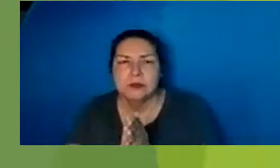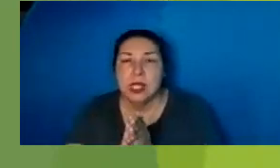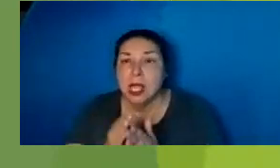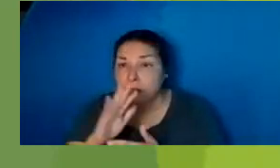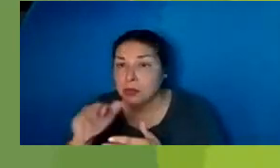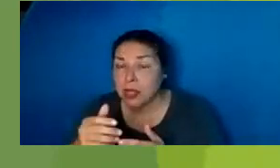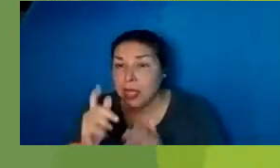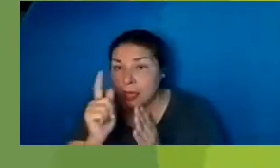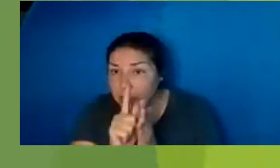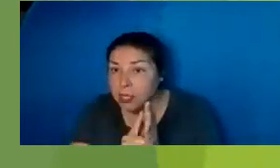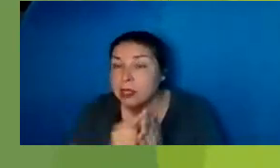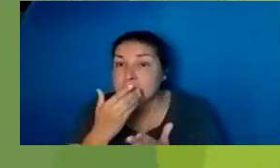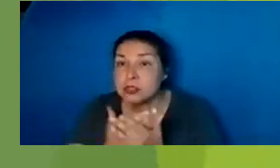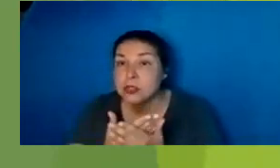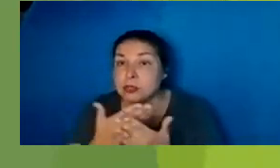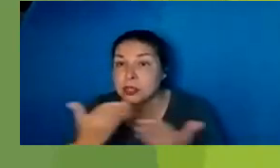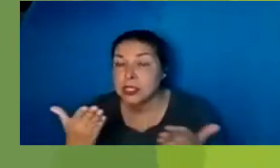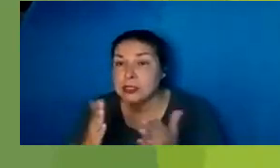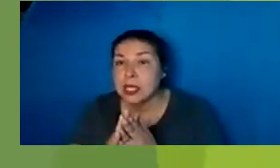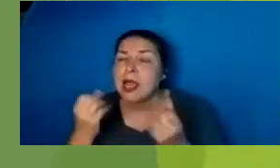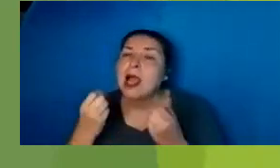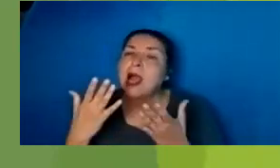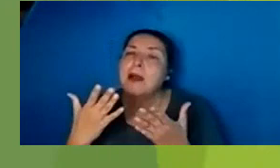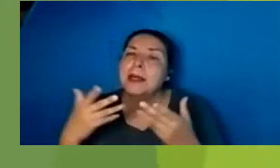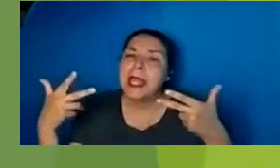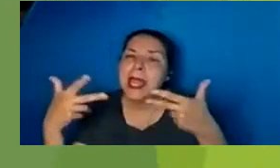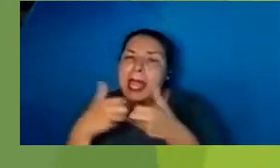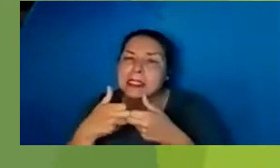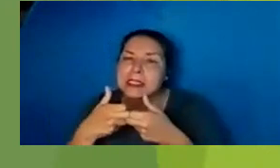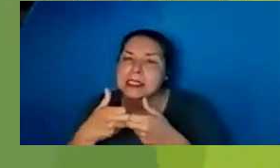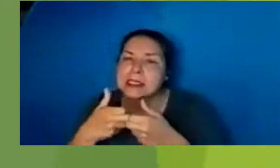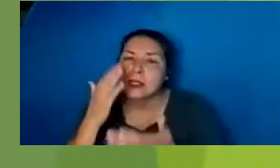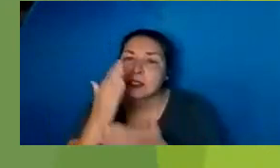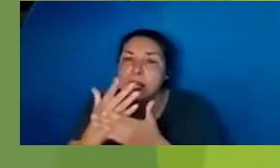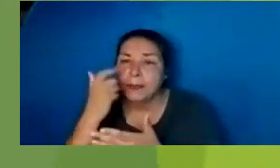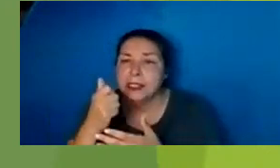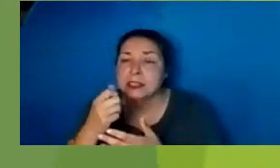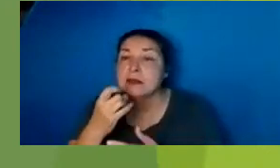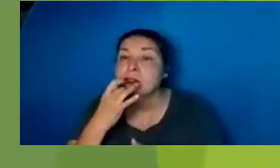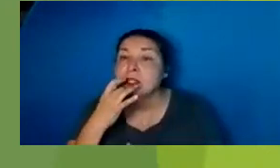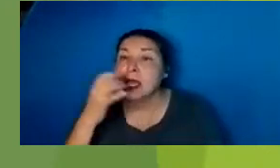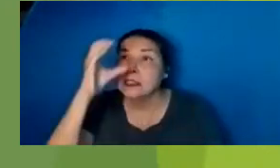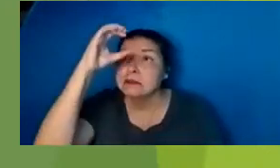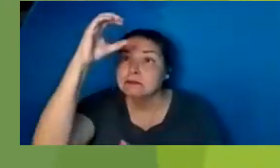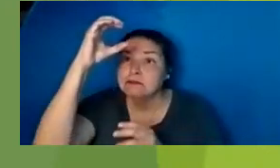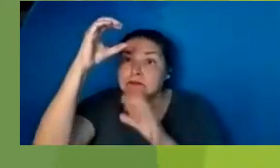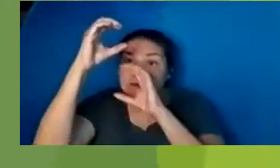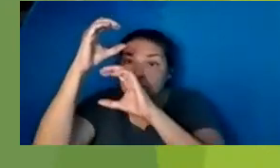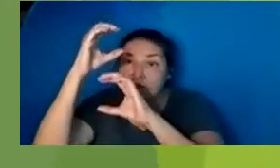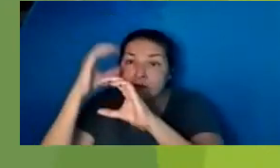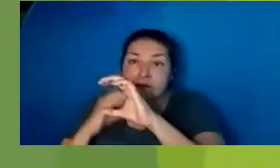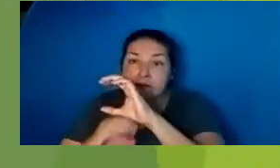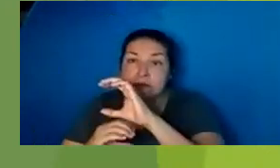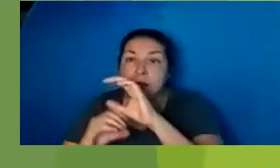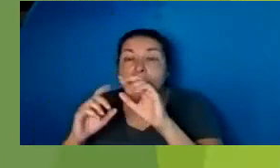How many accidents do you suppose are prevented by traffic lights? What? Traffic lights